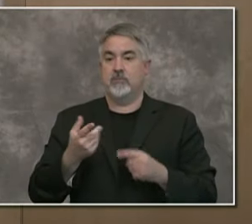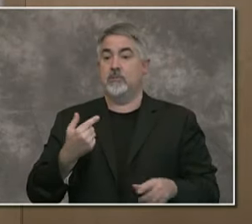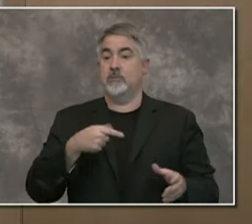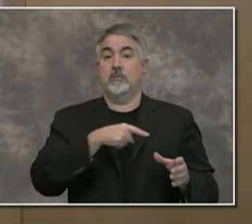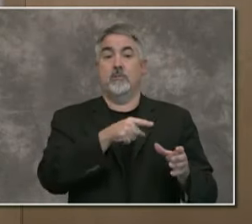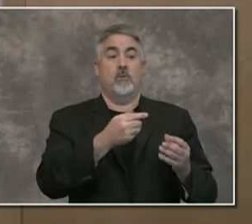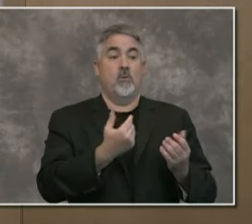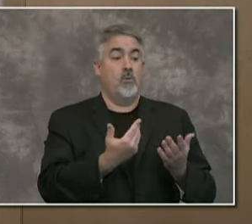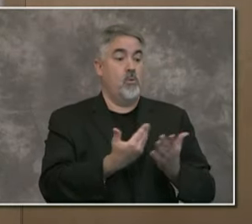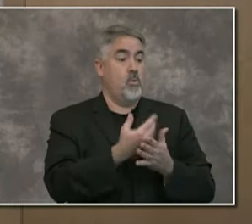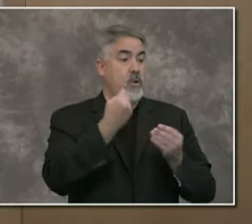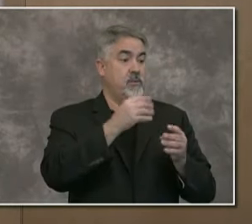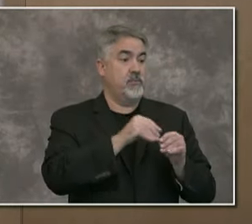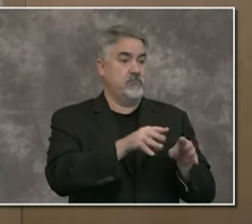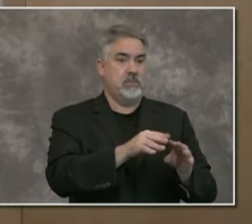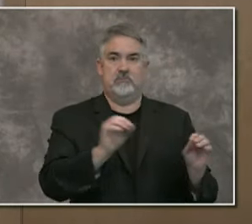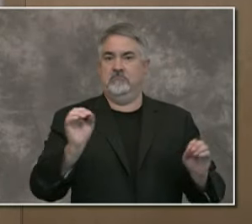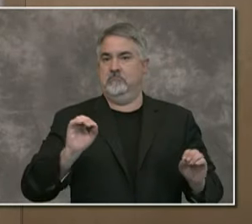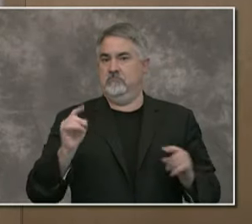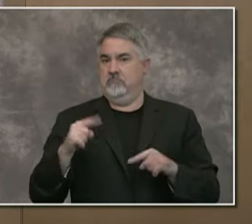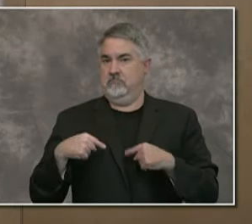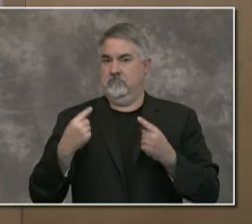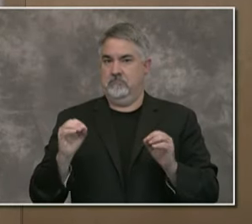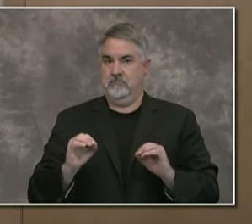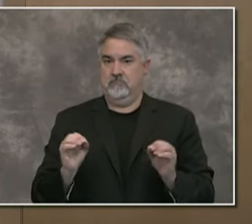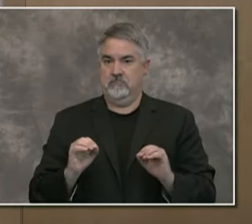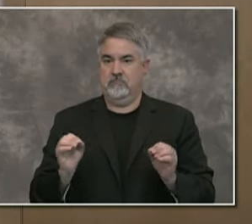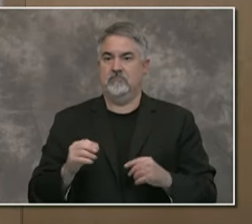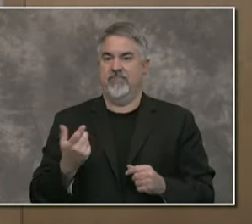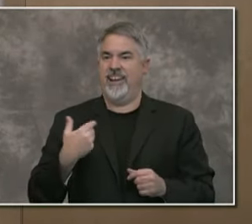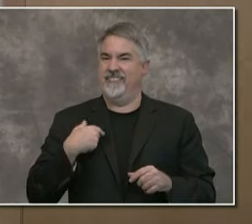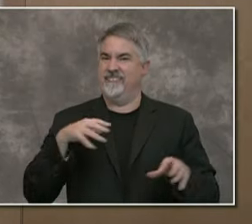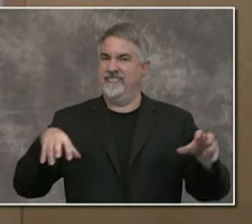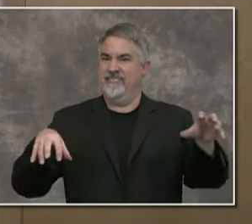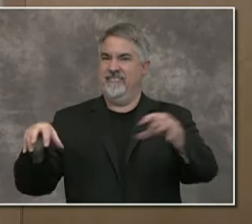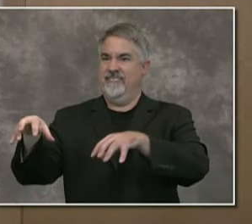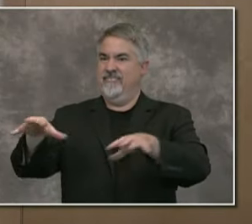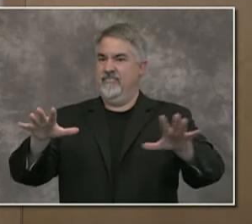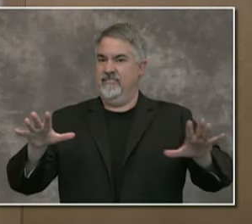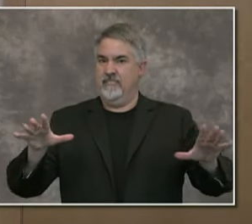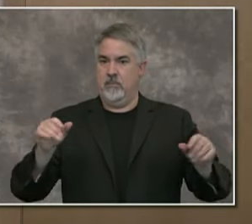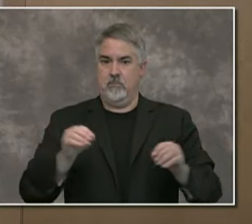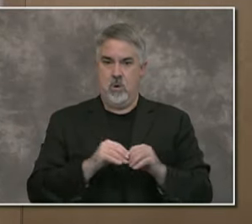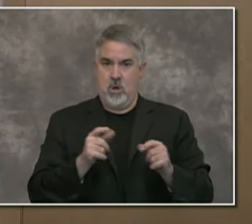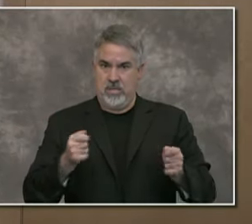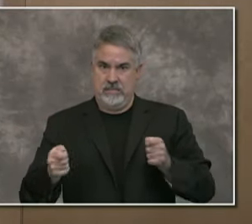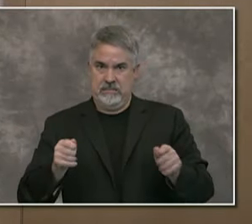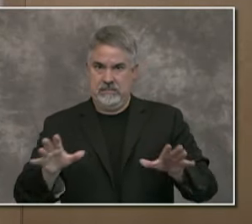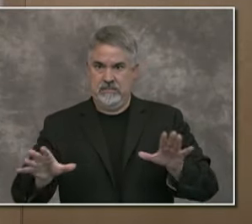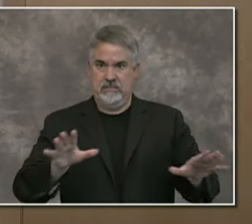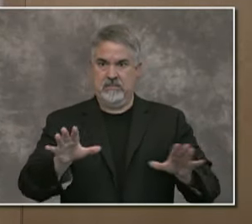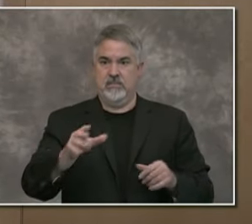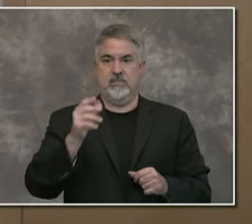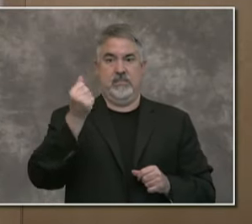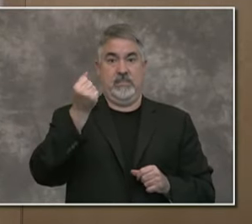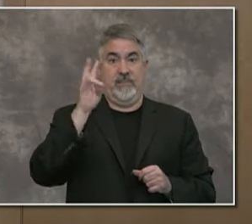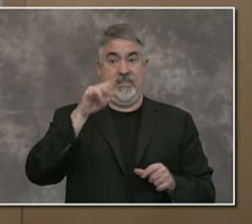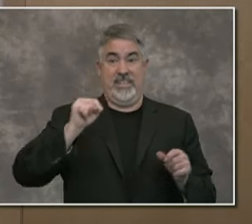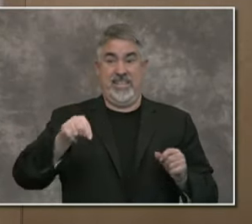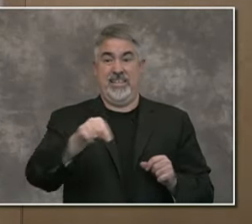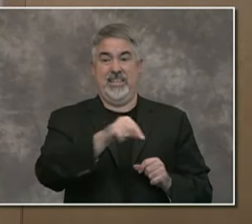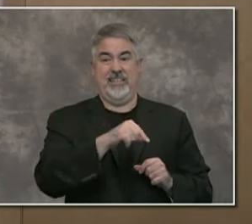cumulative total of 25 confirmed outbreaks as reported yesterday. This includes 17 outbreaks